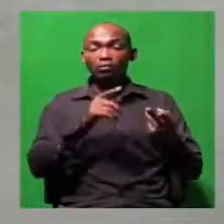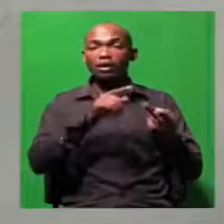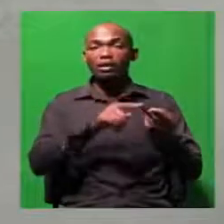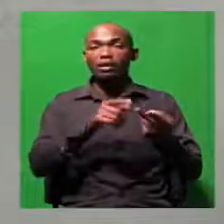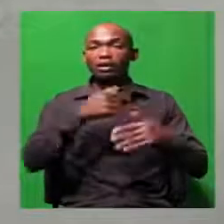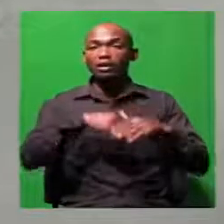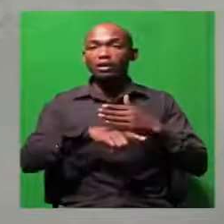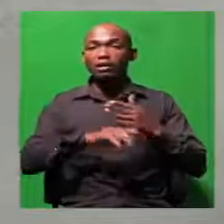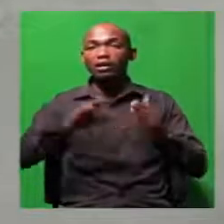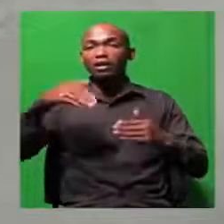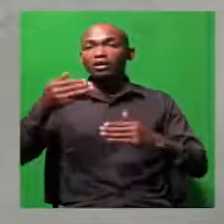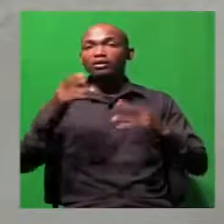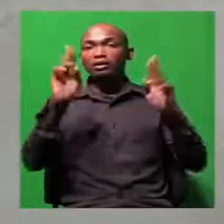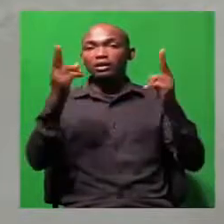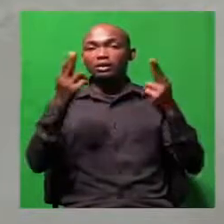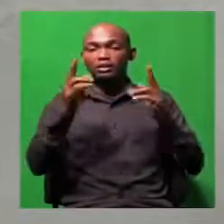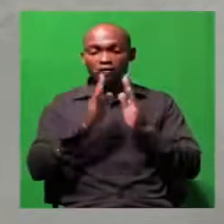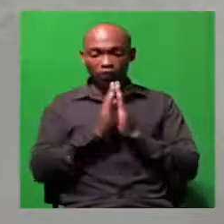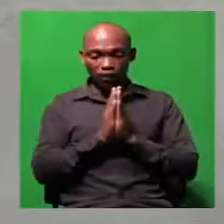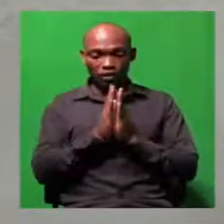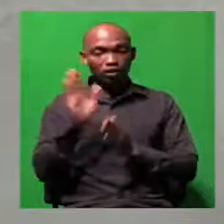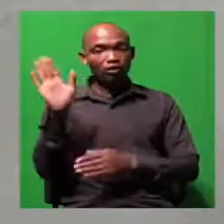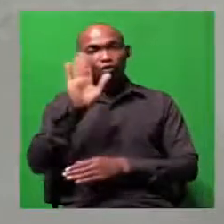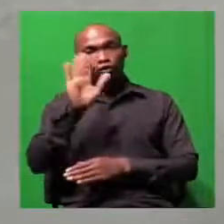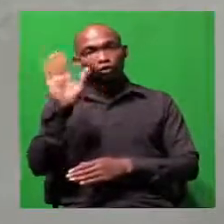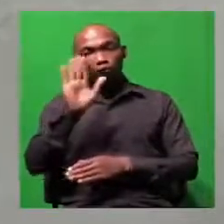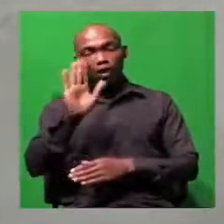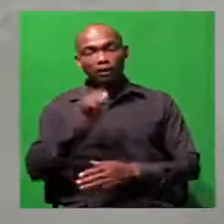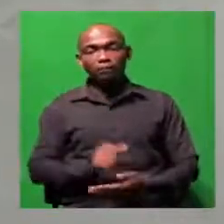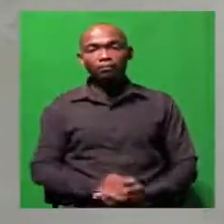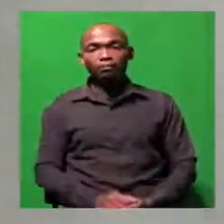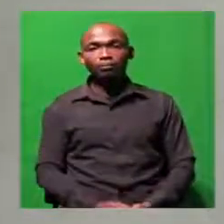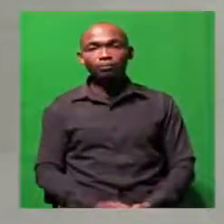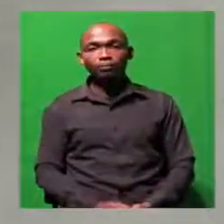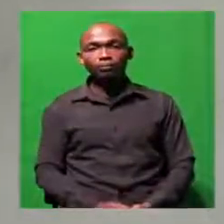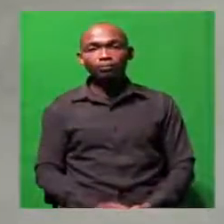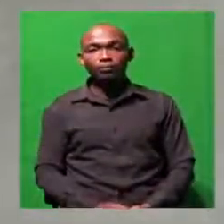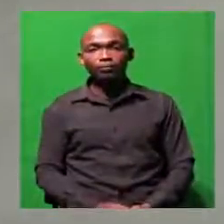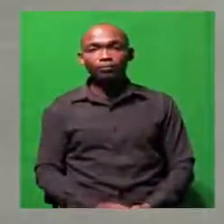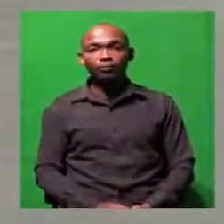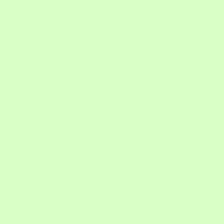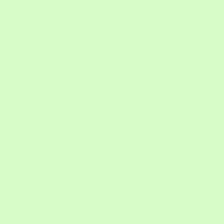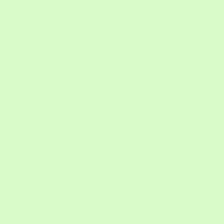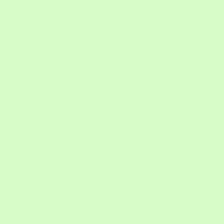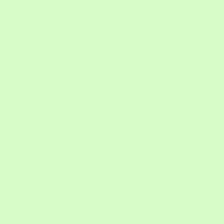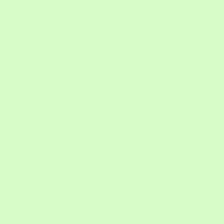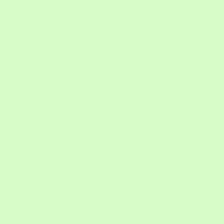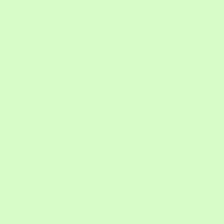lot. Welcome again in the next lesson. Thank you. Goodbye.